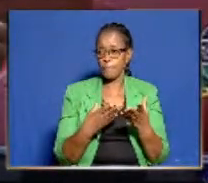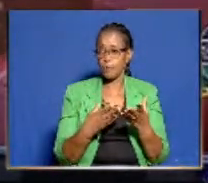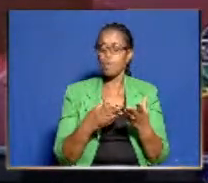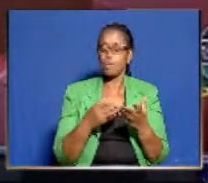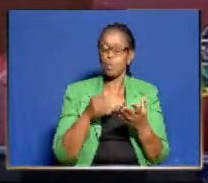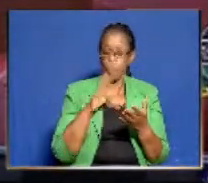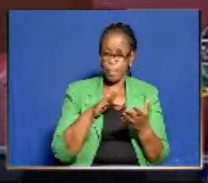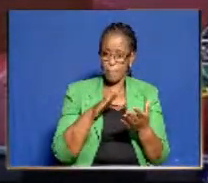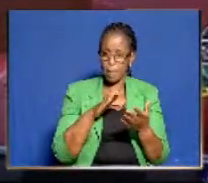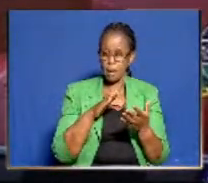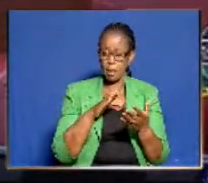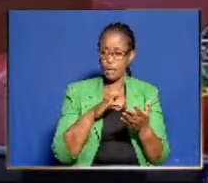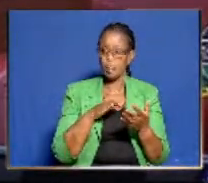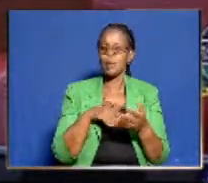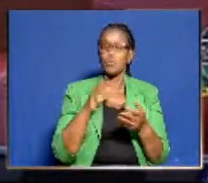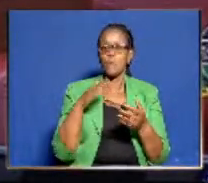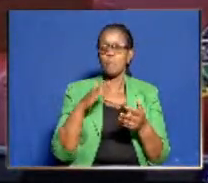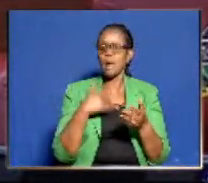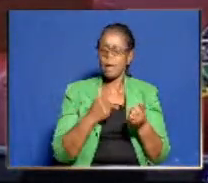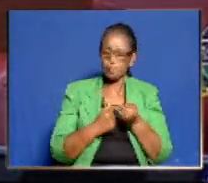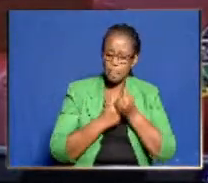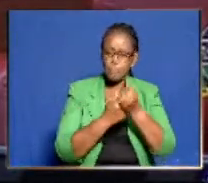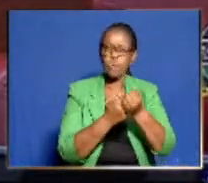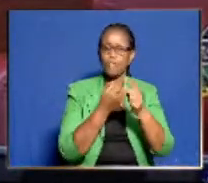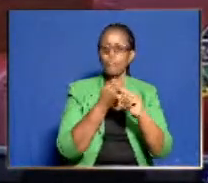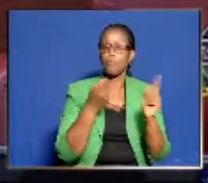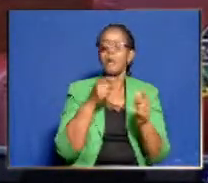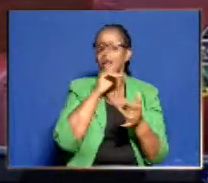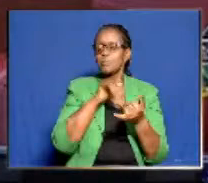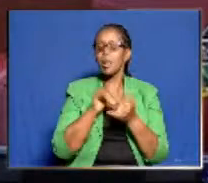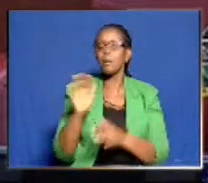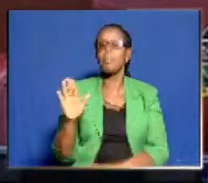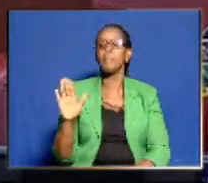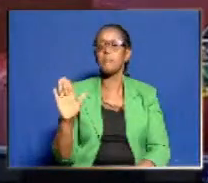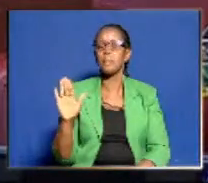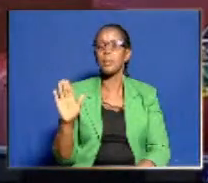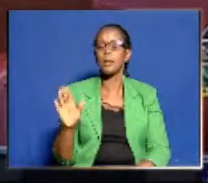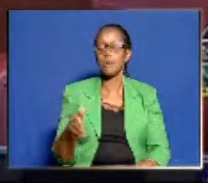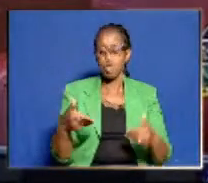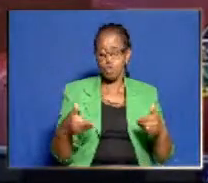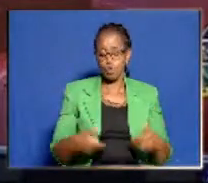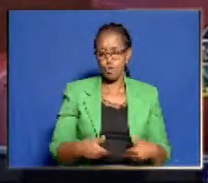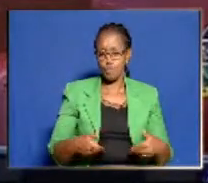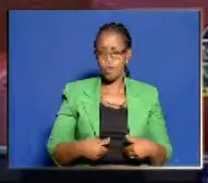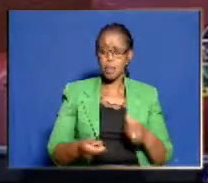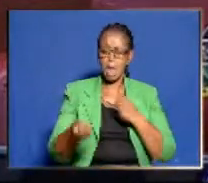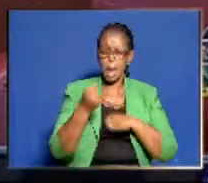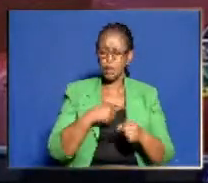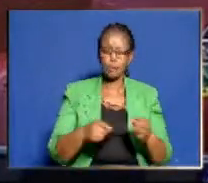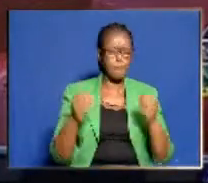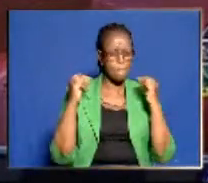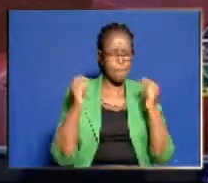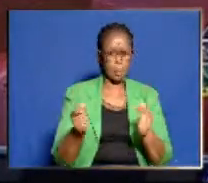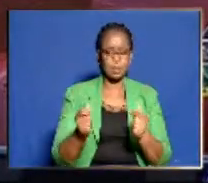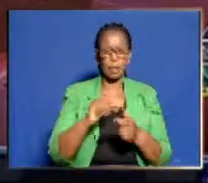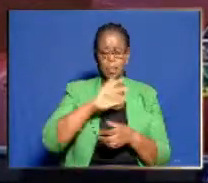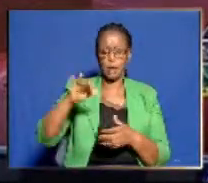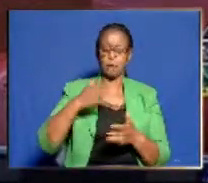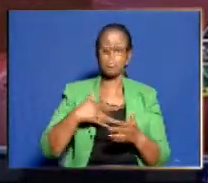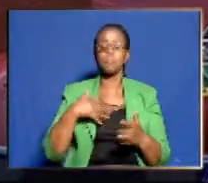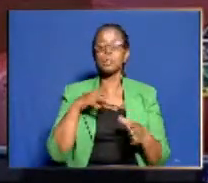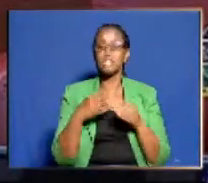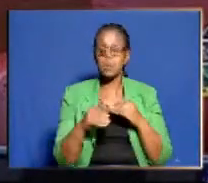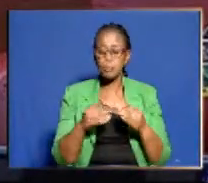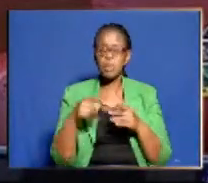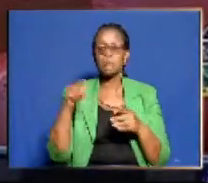women have the backing of their husbands, 25%. Youth are faster than persons with disability, so they end up